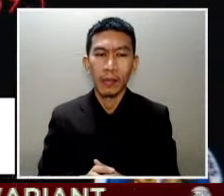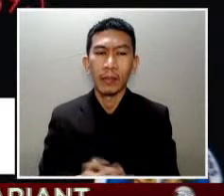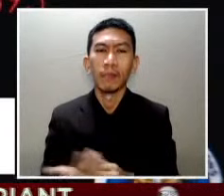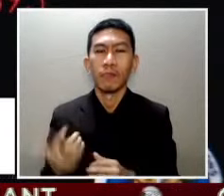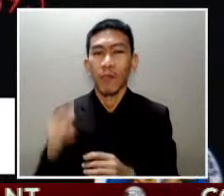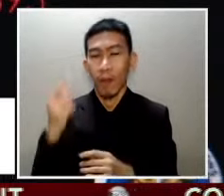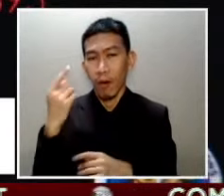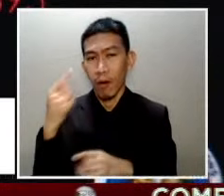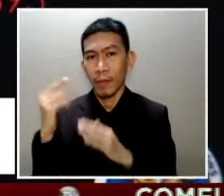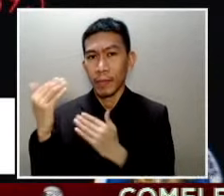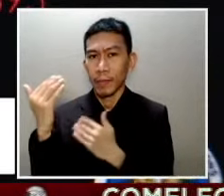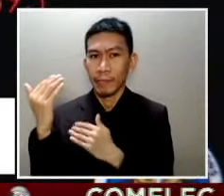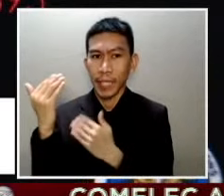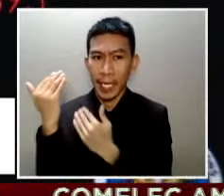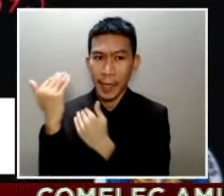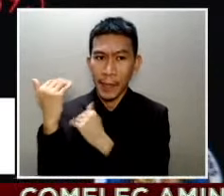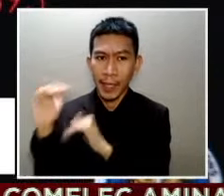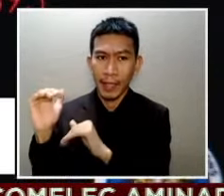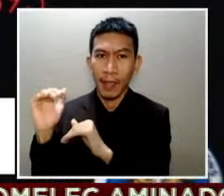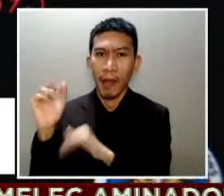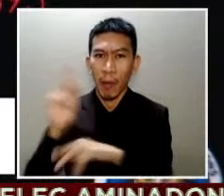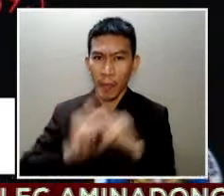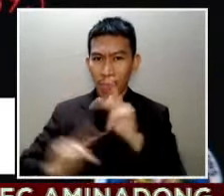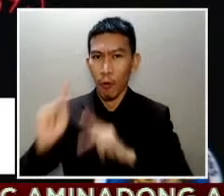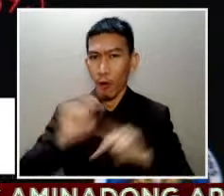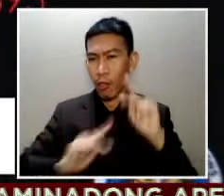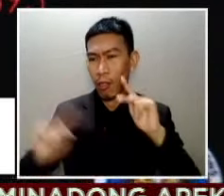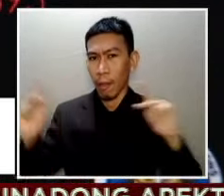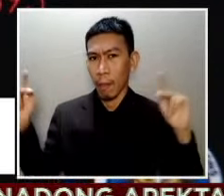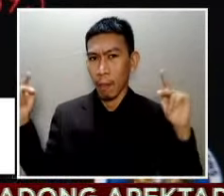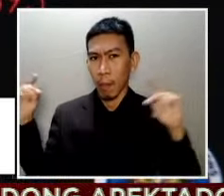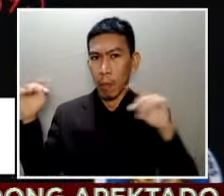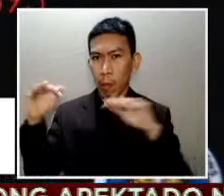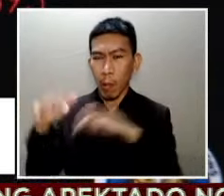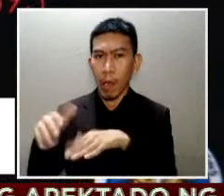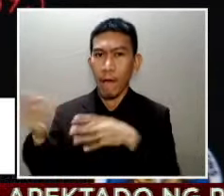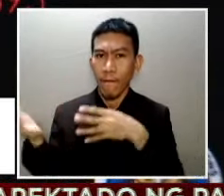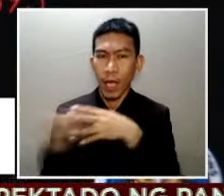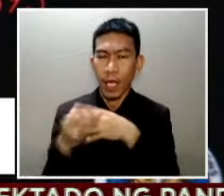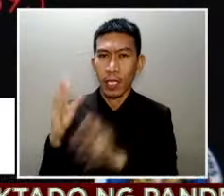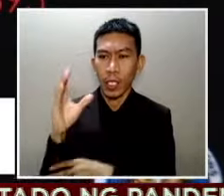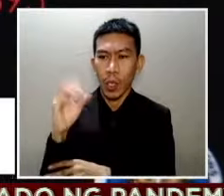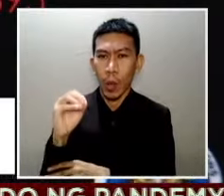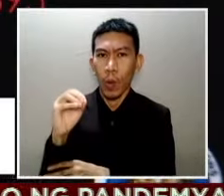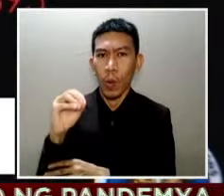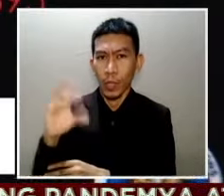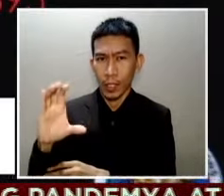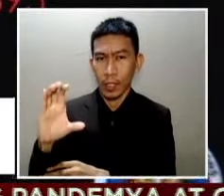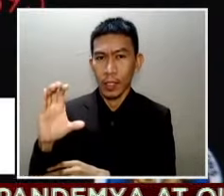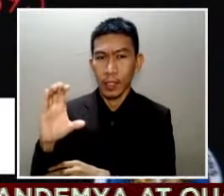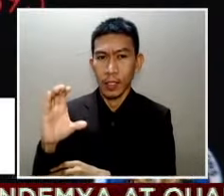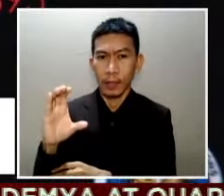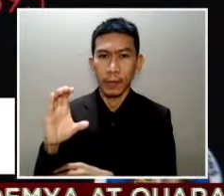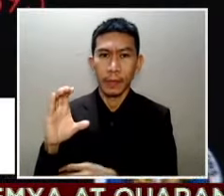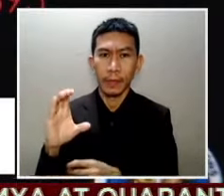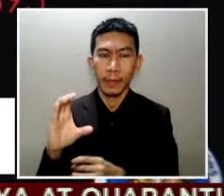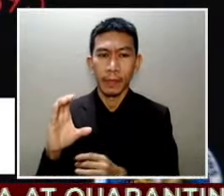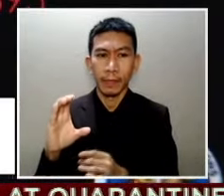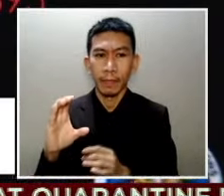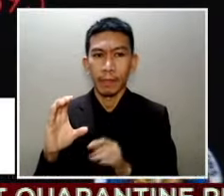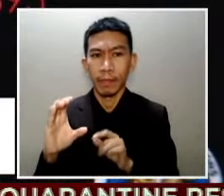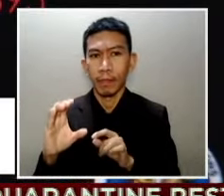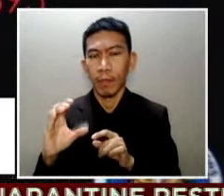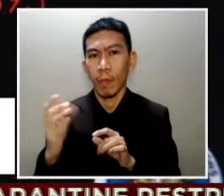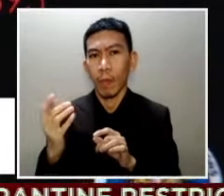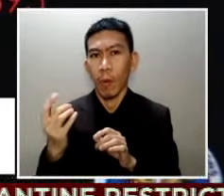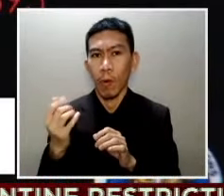the number of persons that can file DCOC or that can accompany the